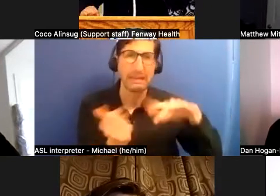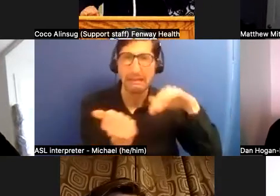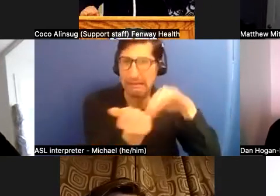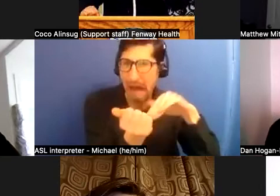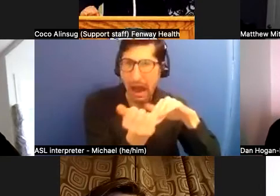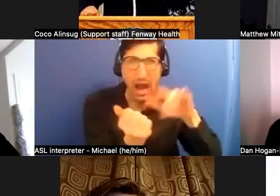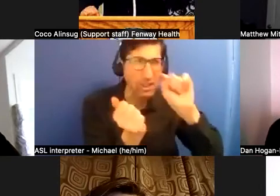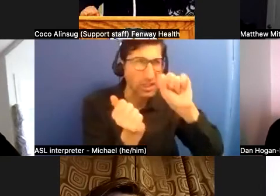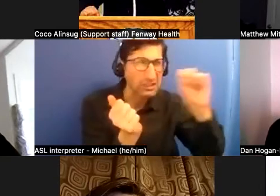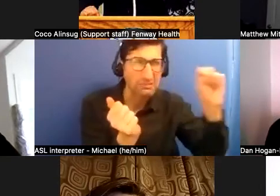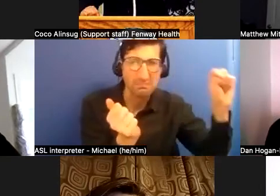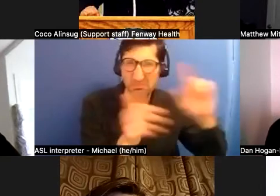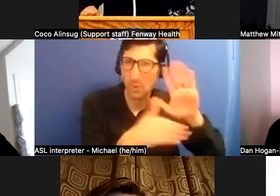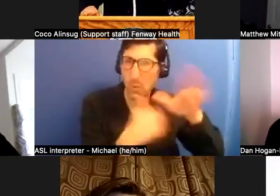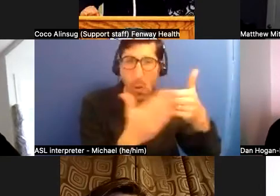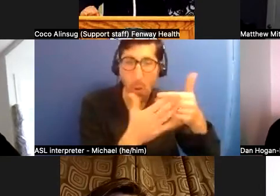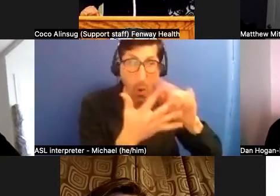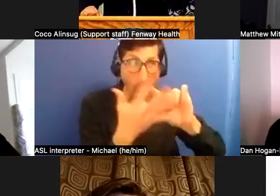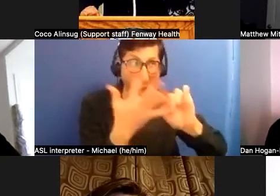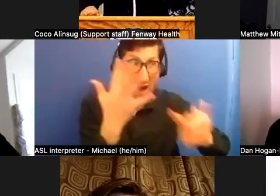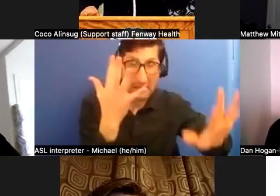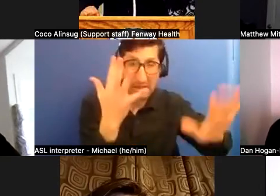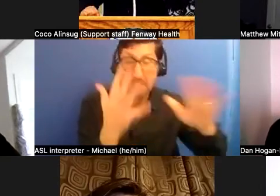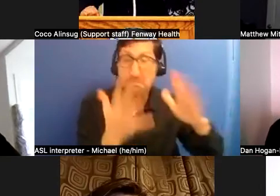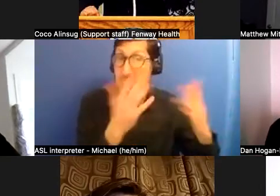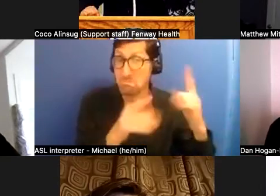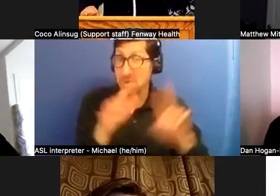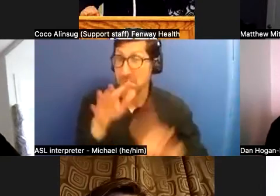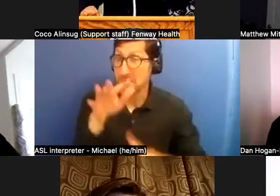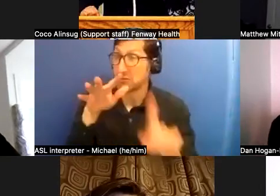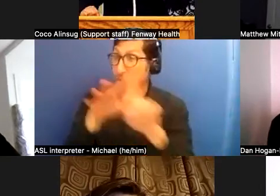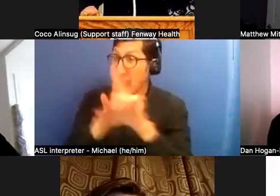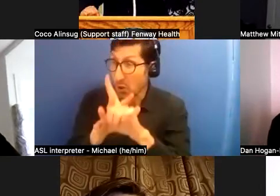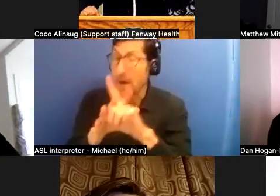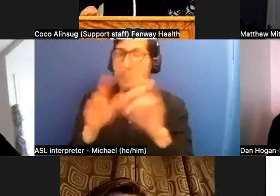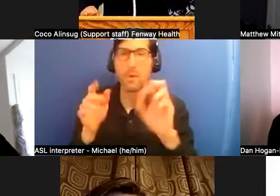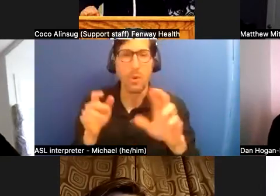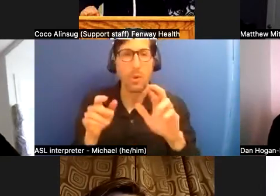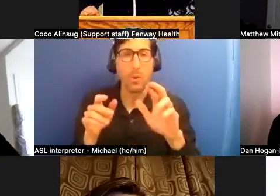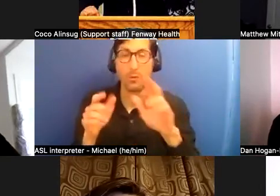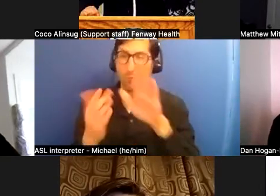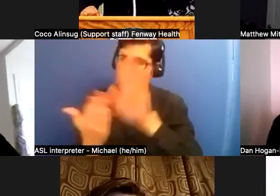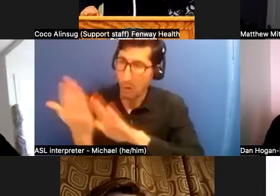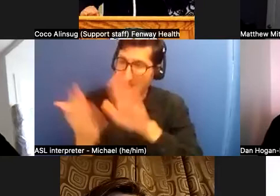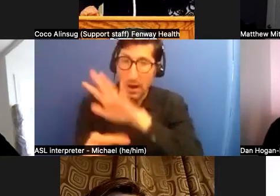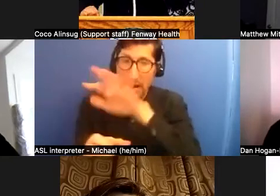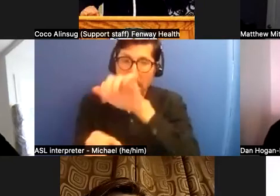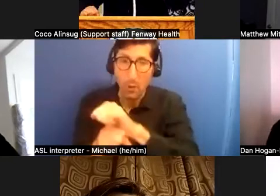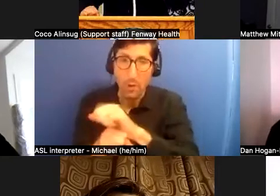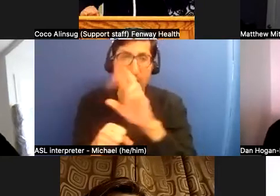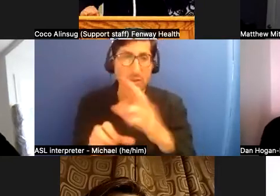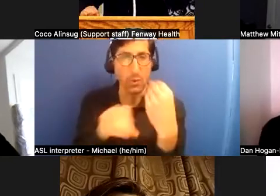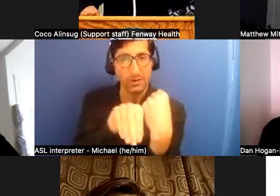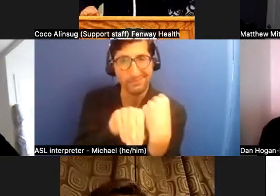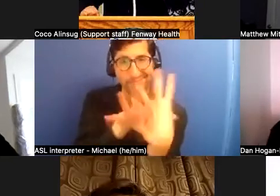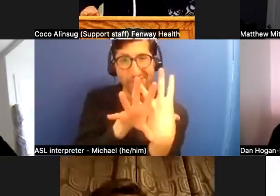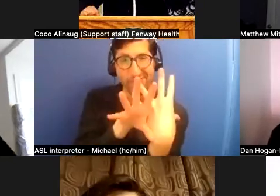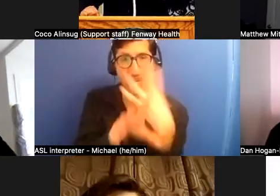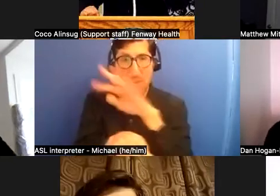physicians who may either be on site or offer telemedicine services, a combination of the